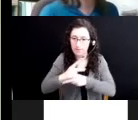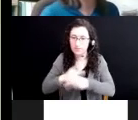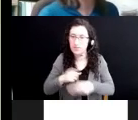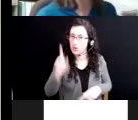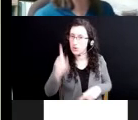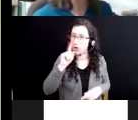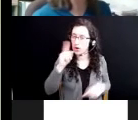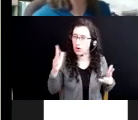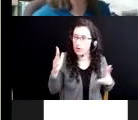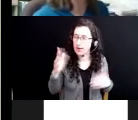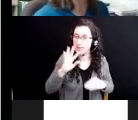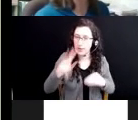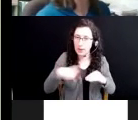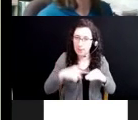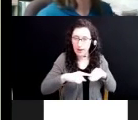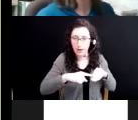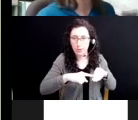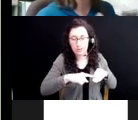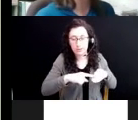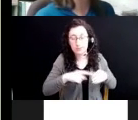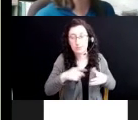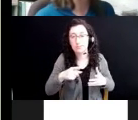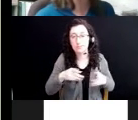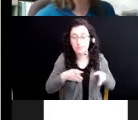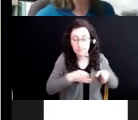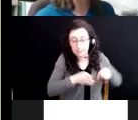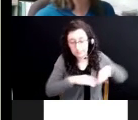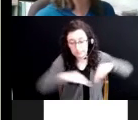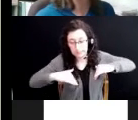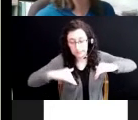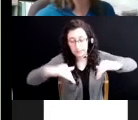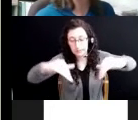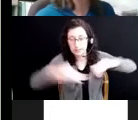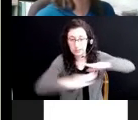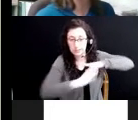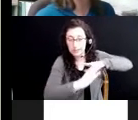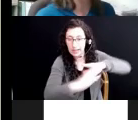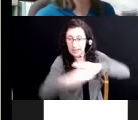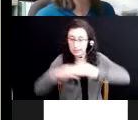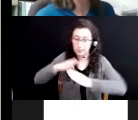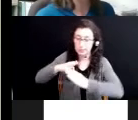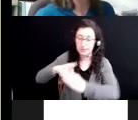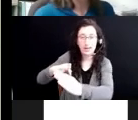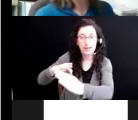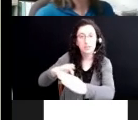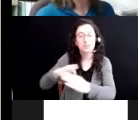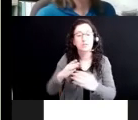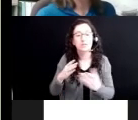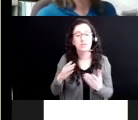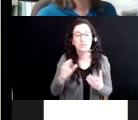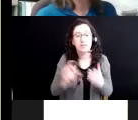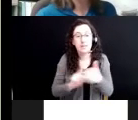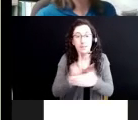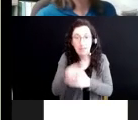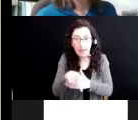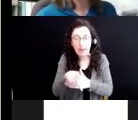of buffers, filter strips, but it's the same idea. These plants filter, clean the